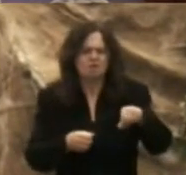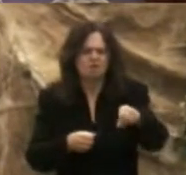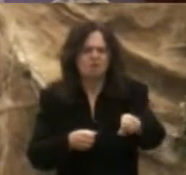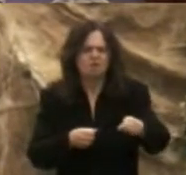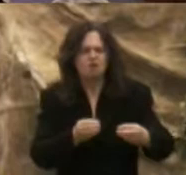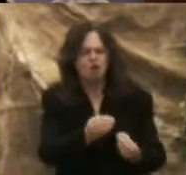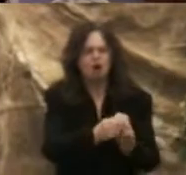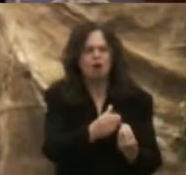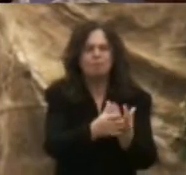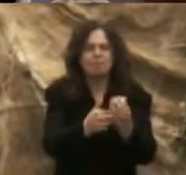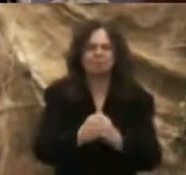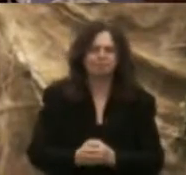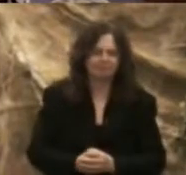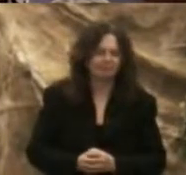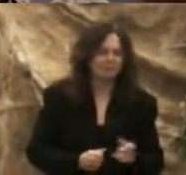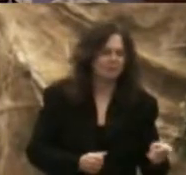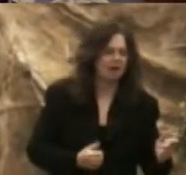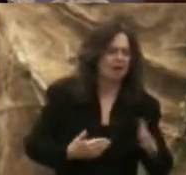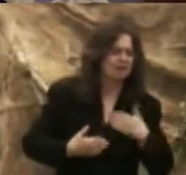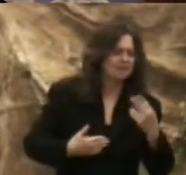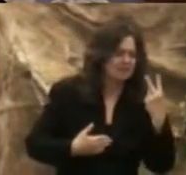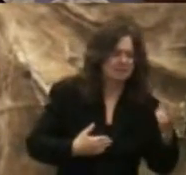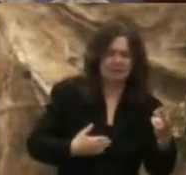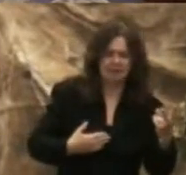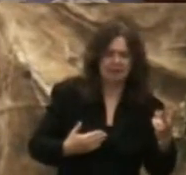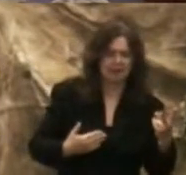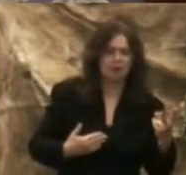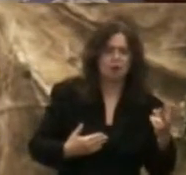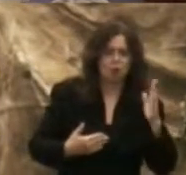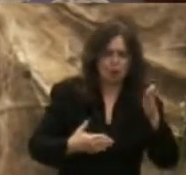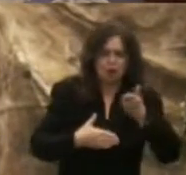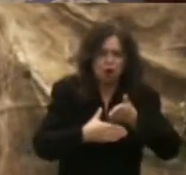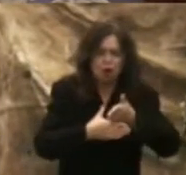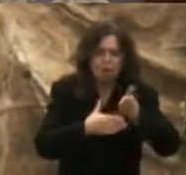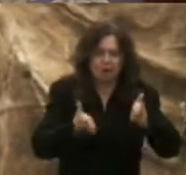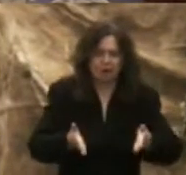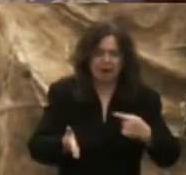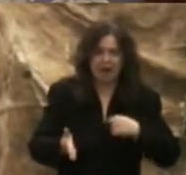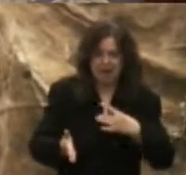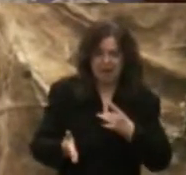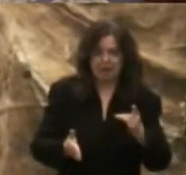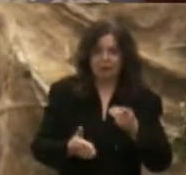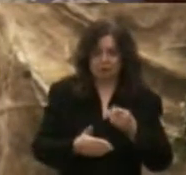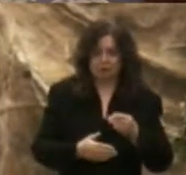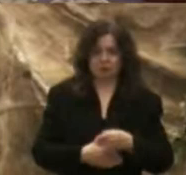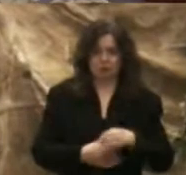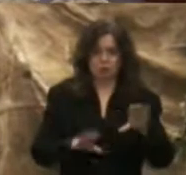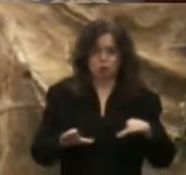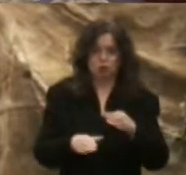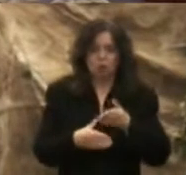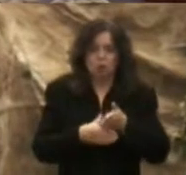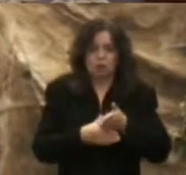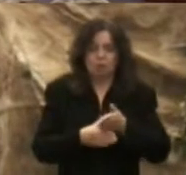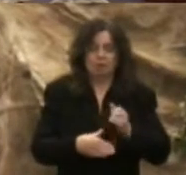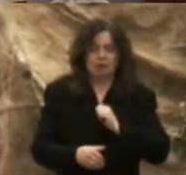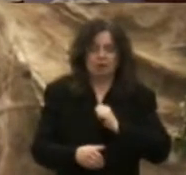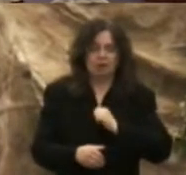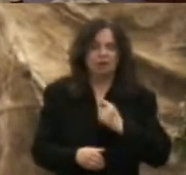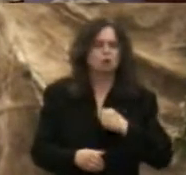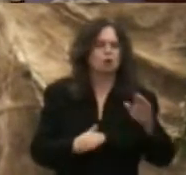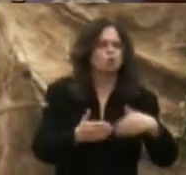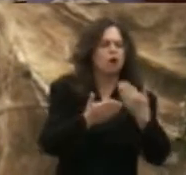the itinerary that there was a carpenter, since I do a little woodworking myself. When we got off at the carpenter's